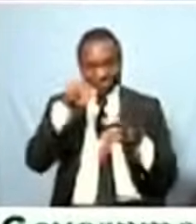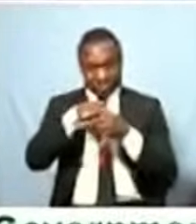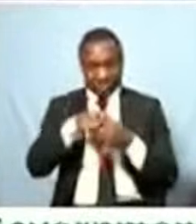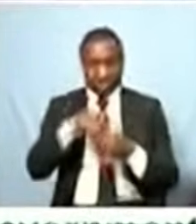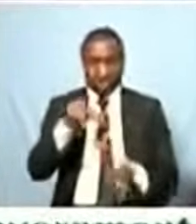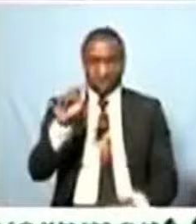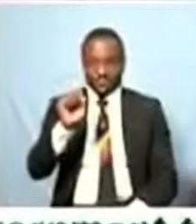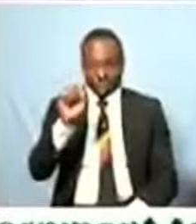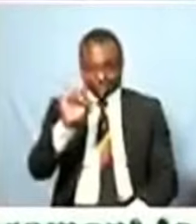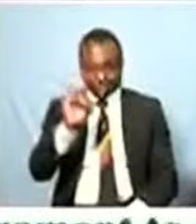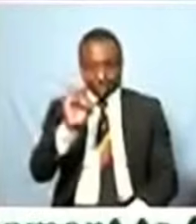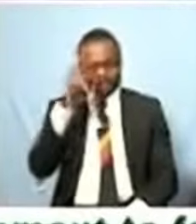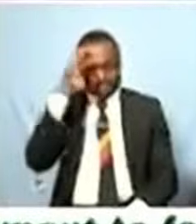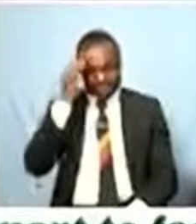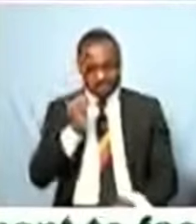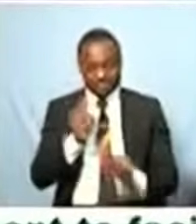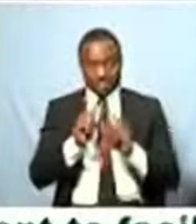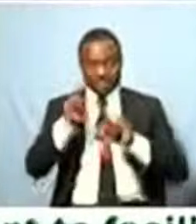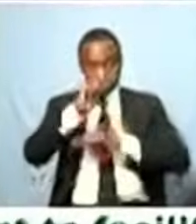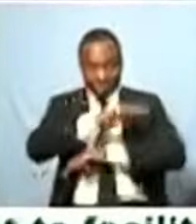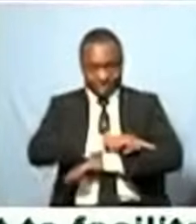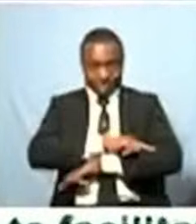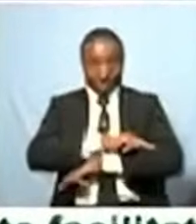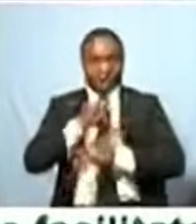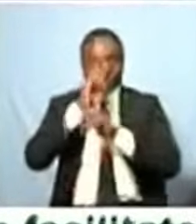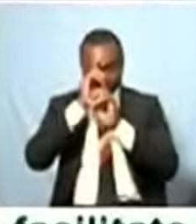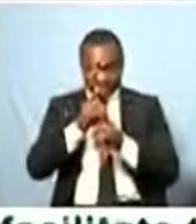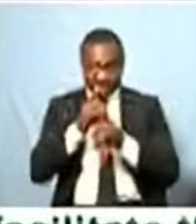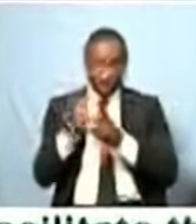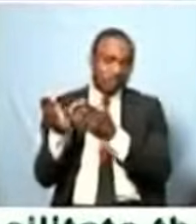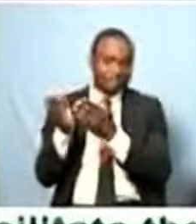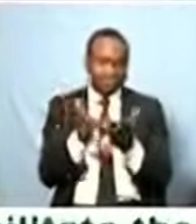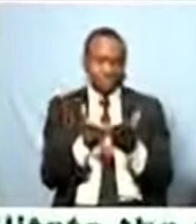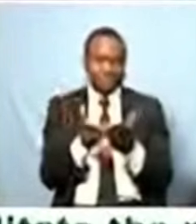SI. And that is why today, Madam Speaker, I decided to bring